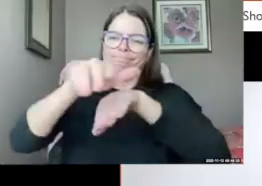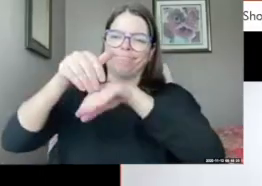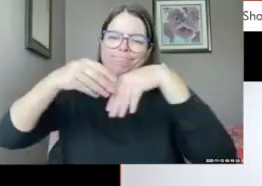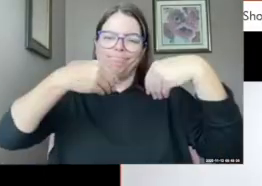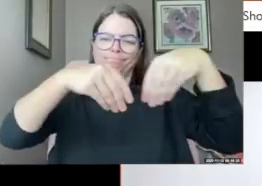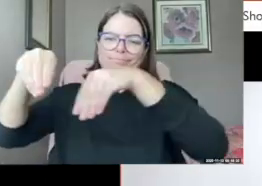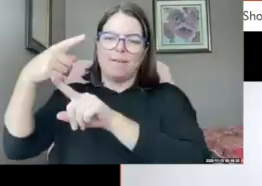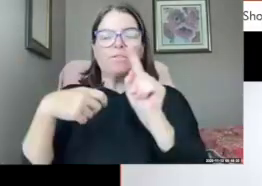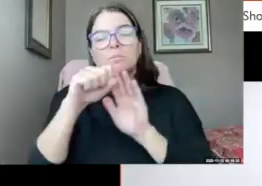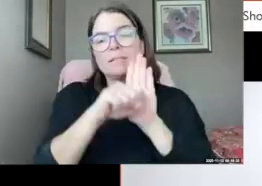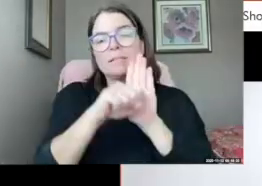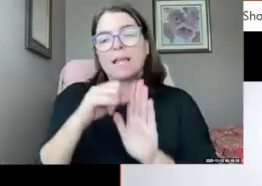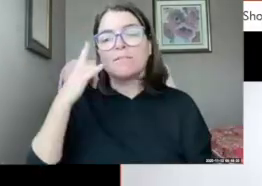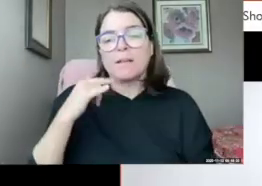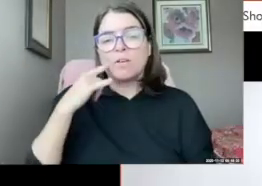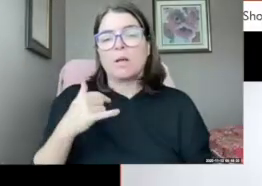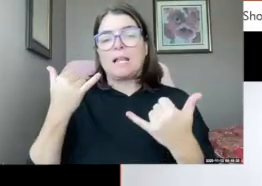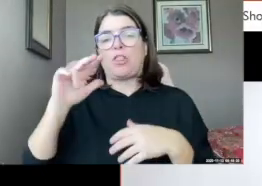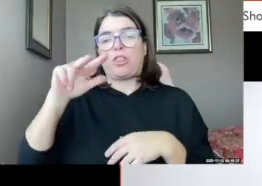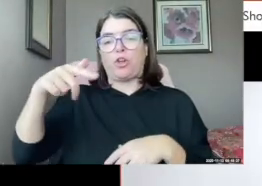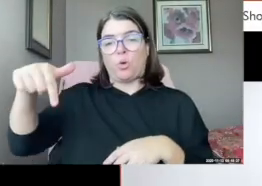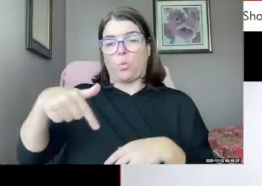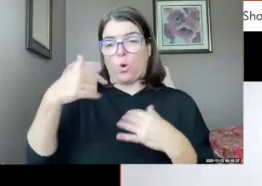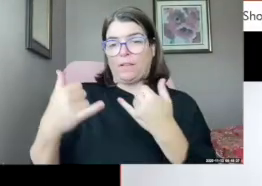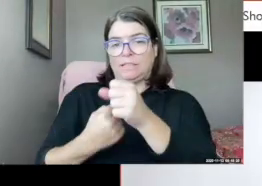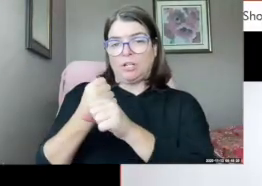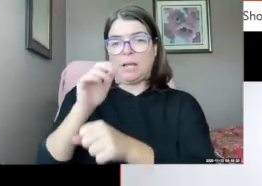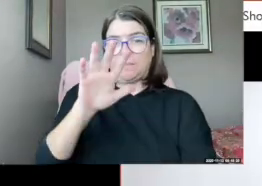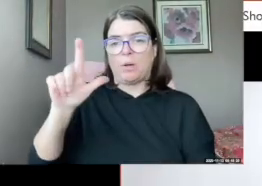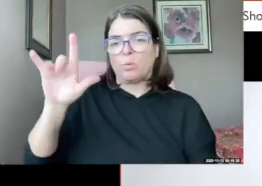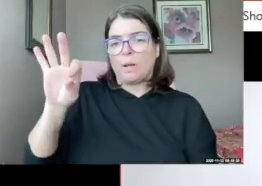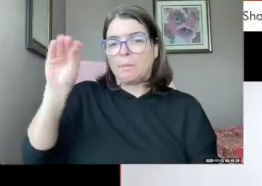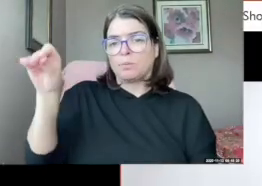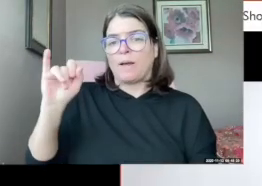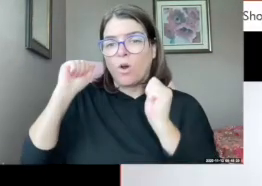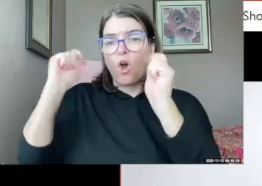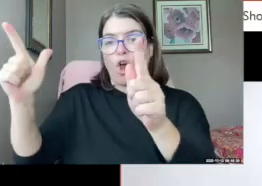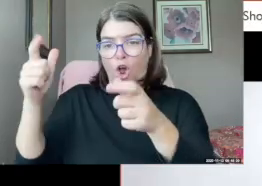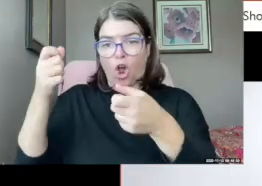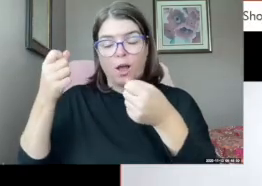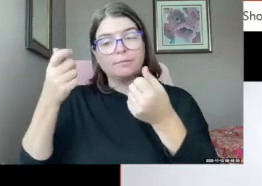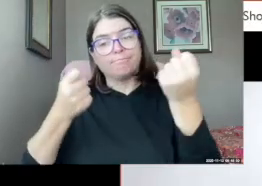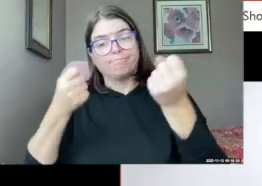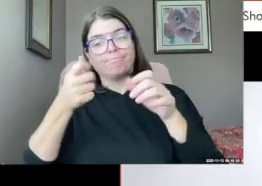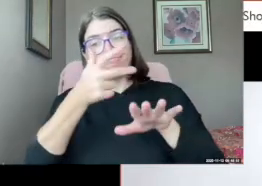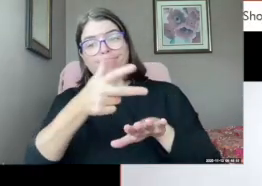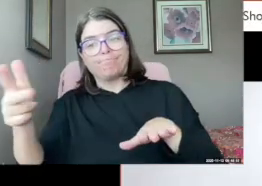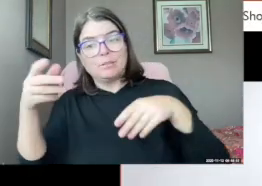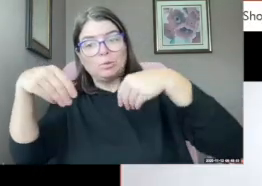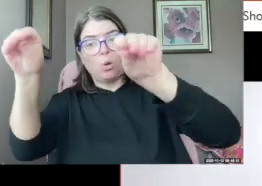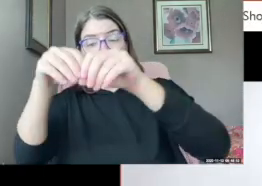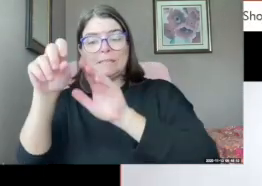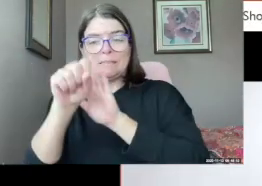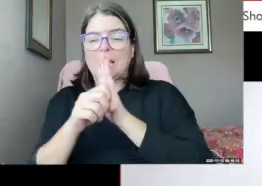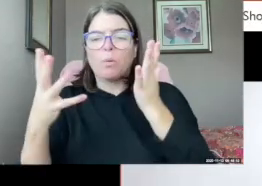third quarter of this year, approximately 29% of all vehicles sold in the state were zero emission. That